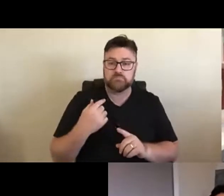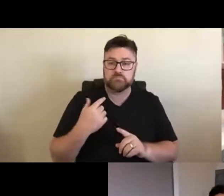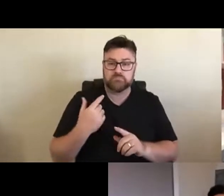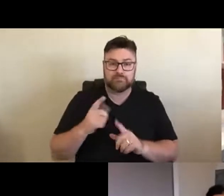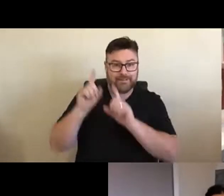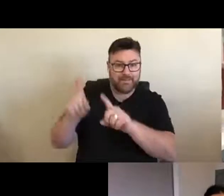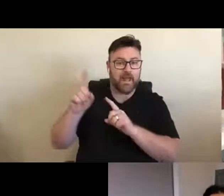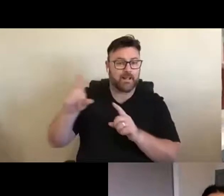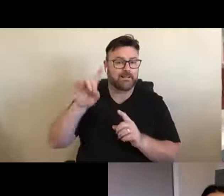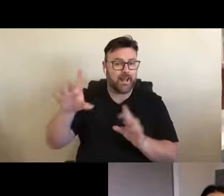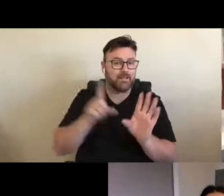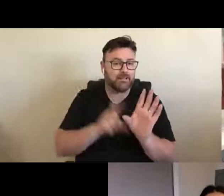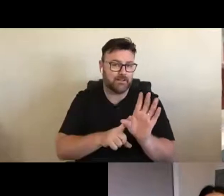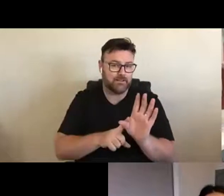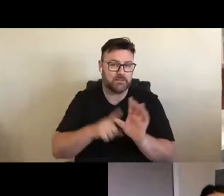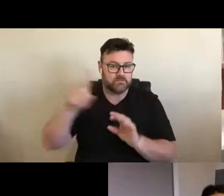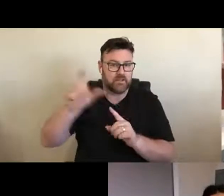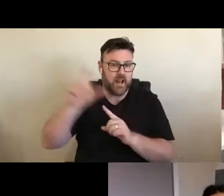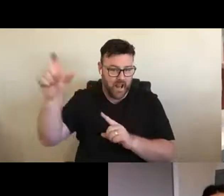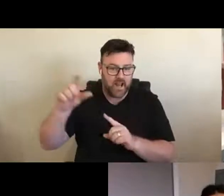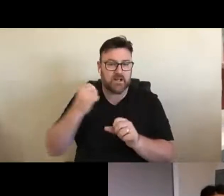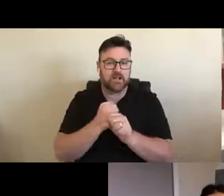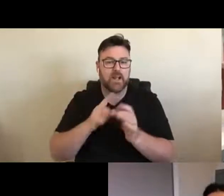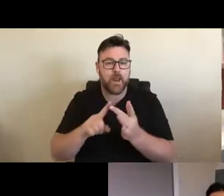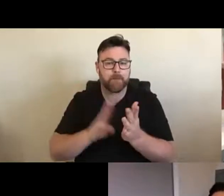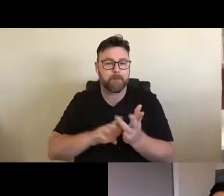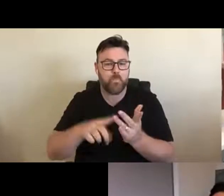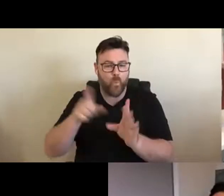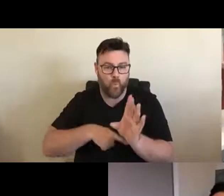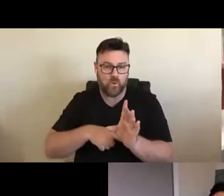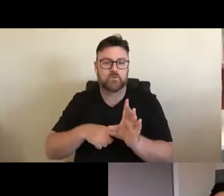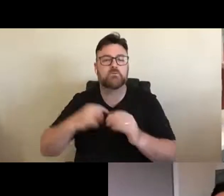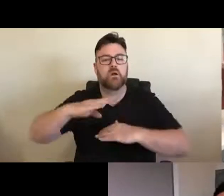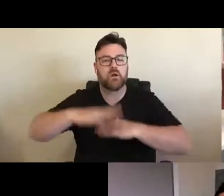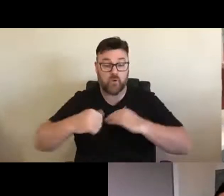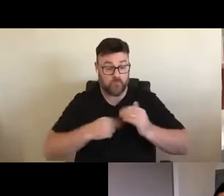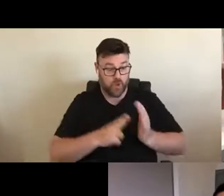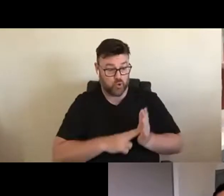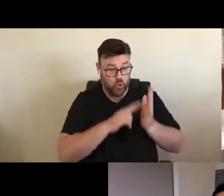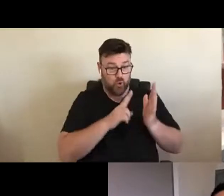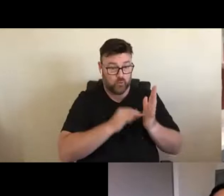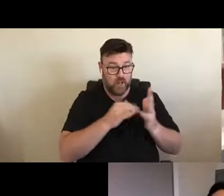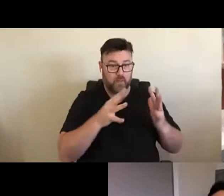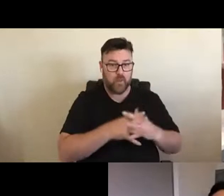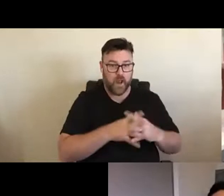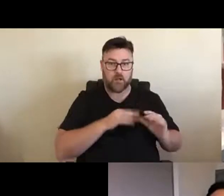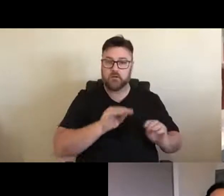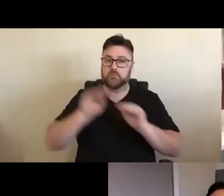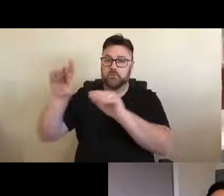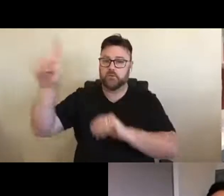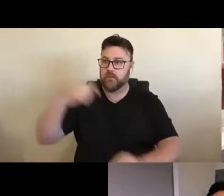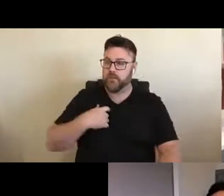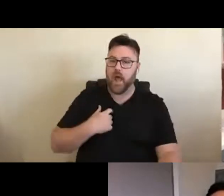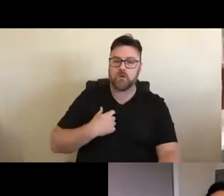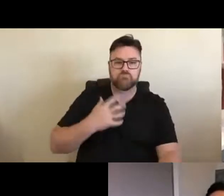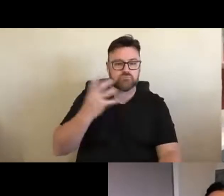Gamoy country, and I relocated there from northern New South Wales, and that was a real catalyst for this